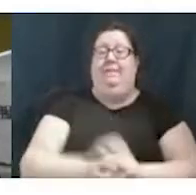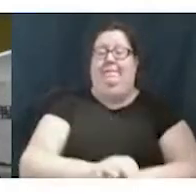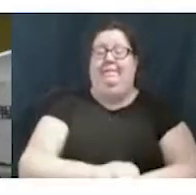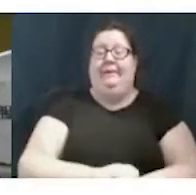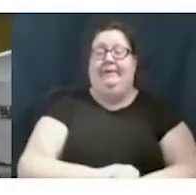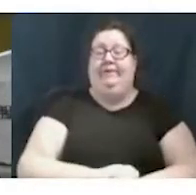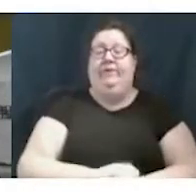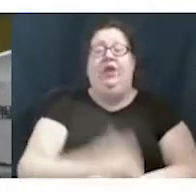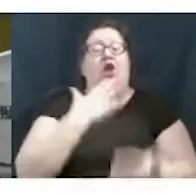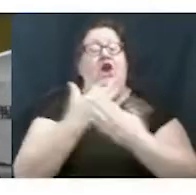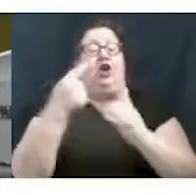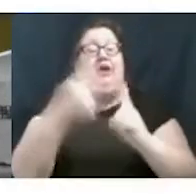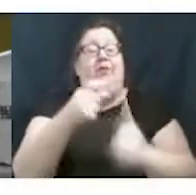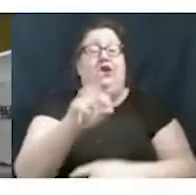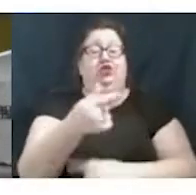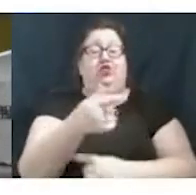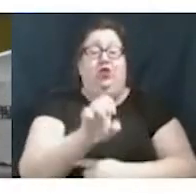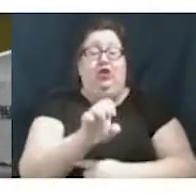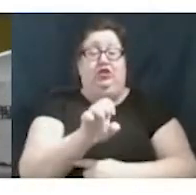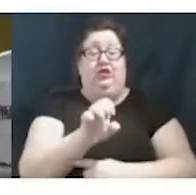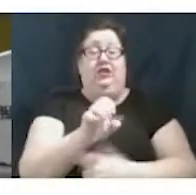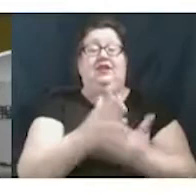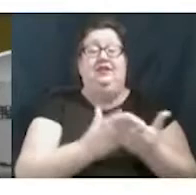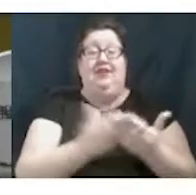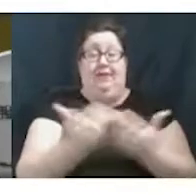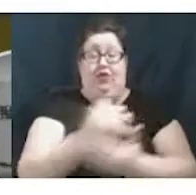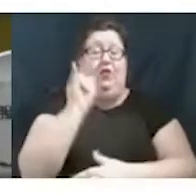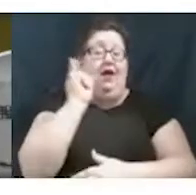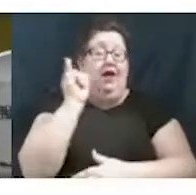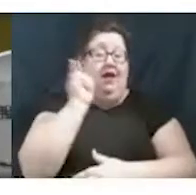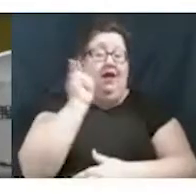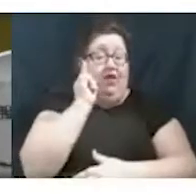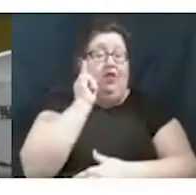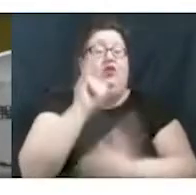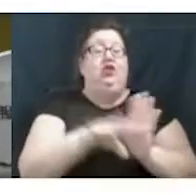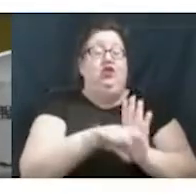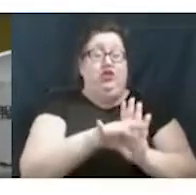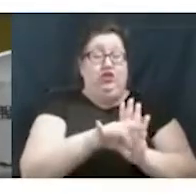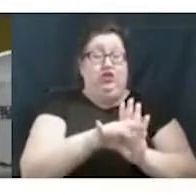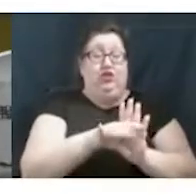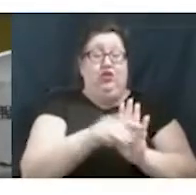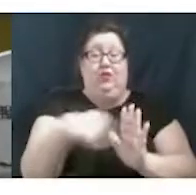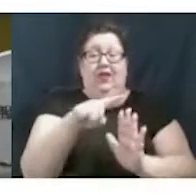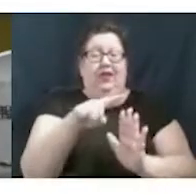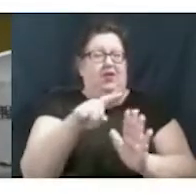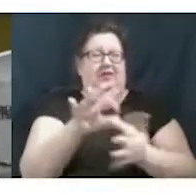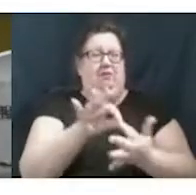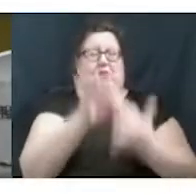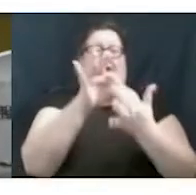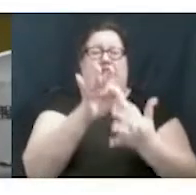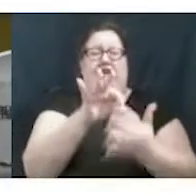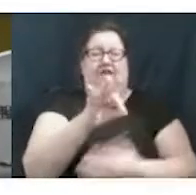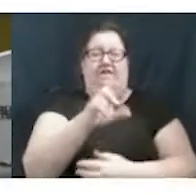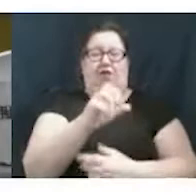Good point, George. Some of the newer iPhones shoot in an unusual, one of those proprietary formats. So there